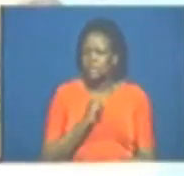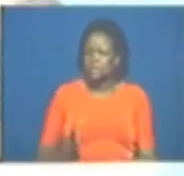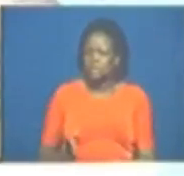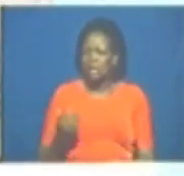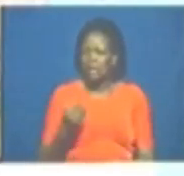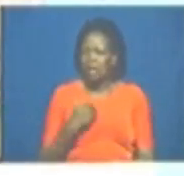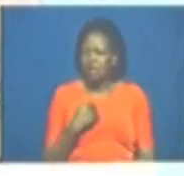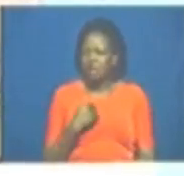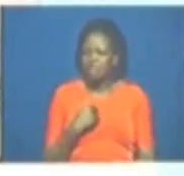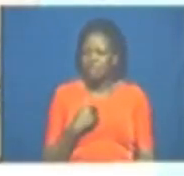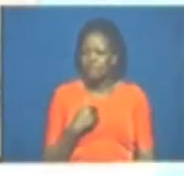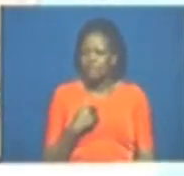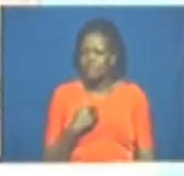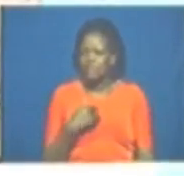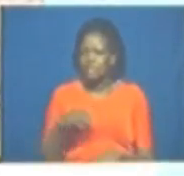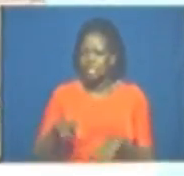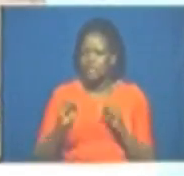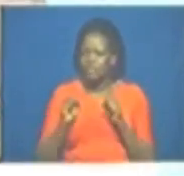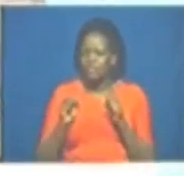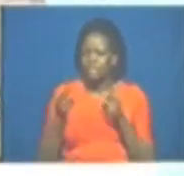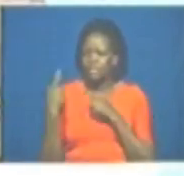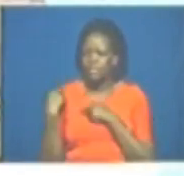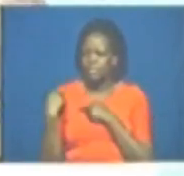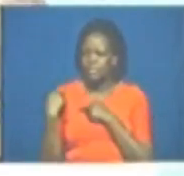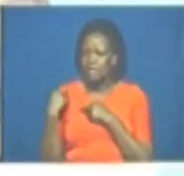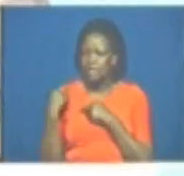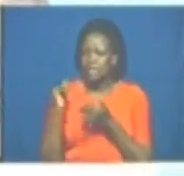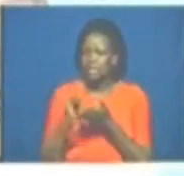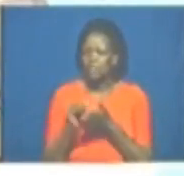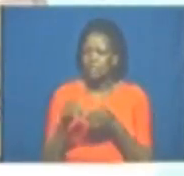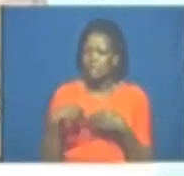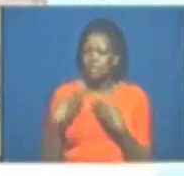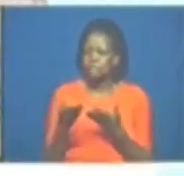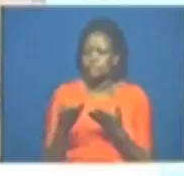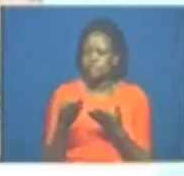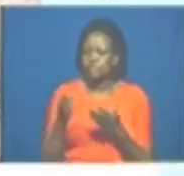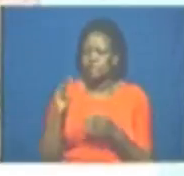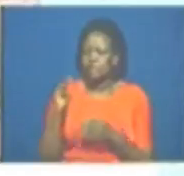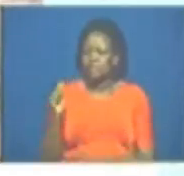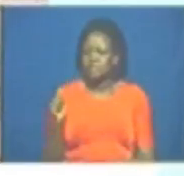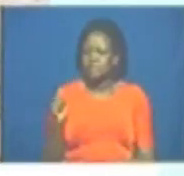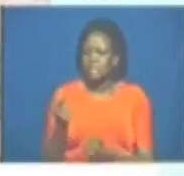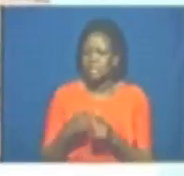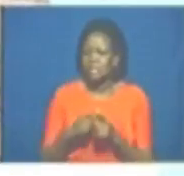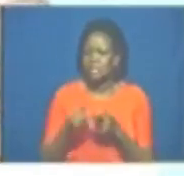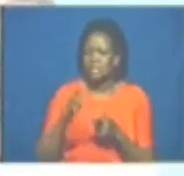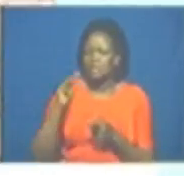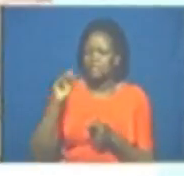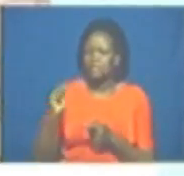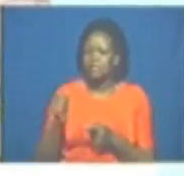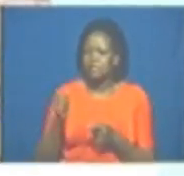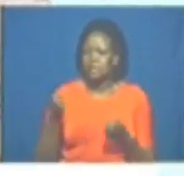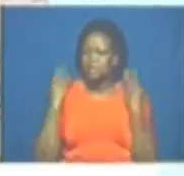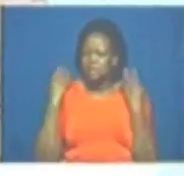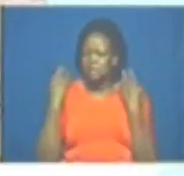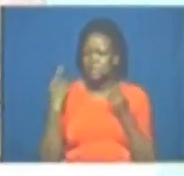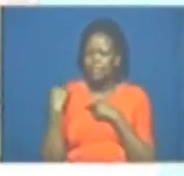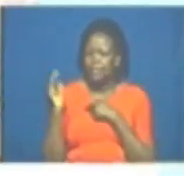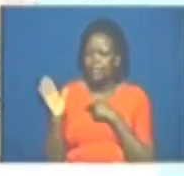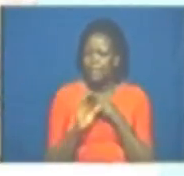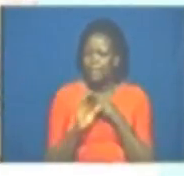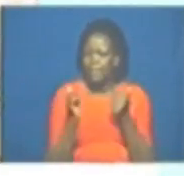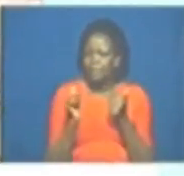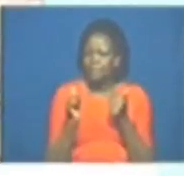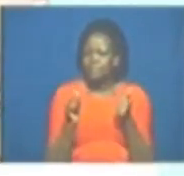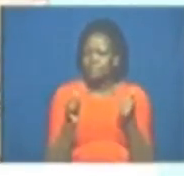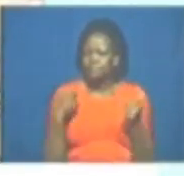been taking over some of the roles that are supposed to have been to be performed by the MCAs. Then the MCAs have also not understood their roles. You know, you see, even